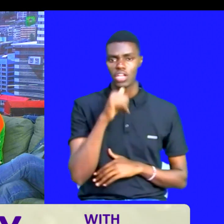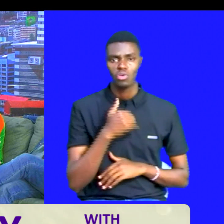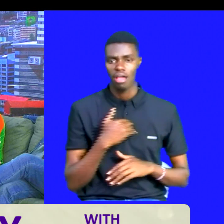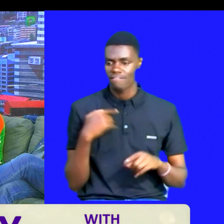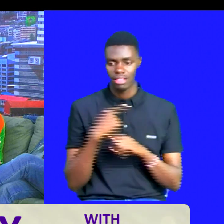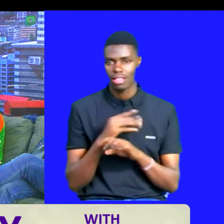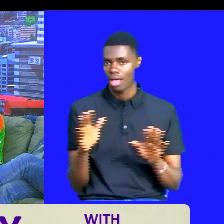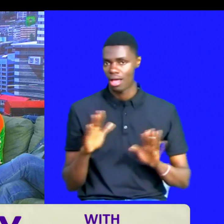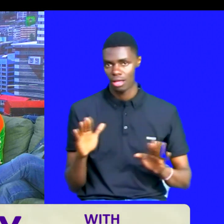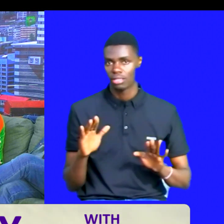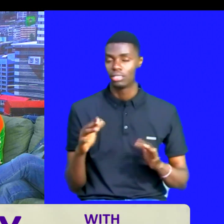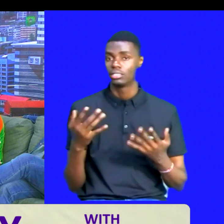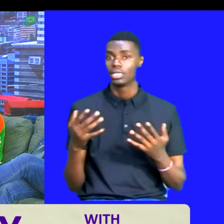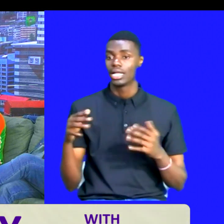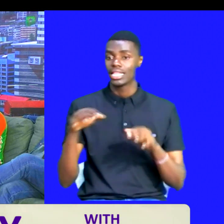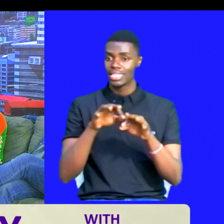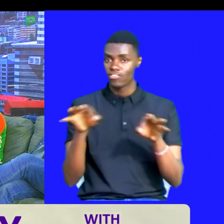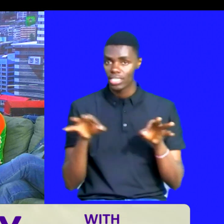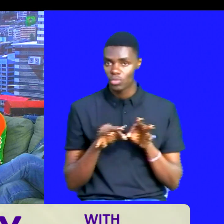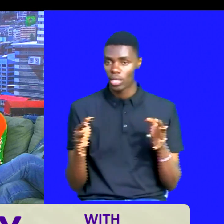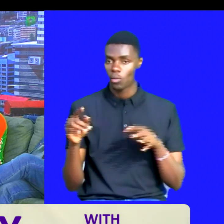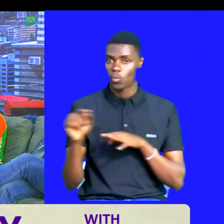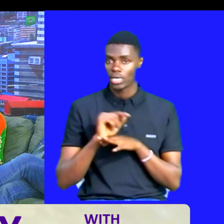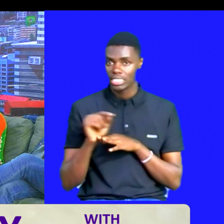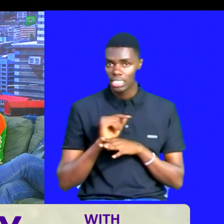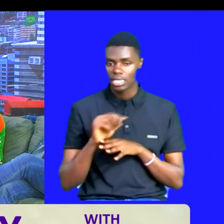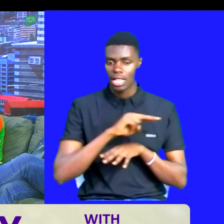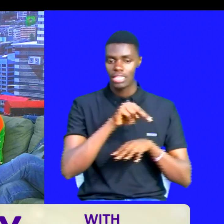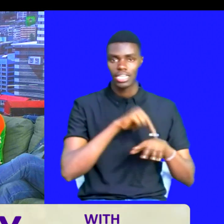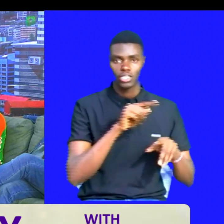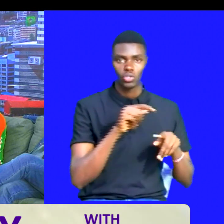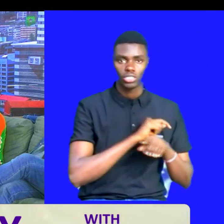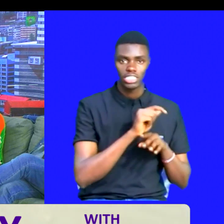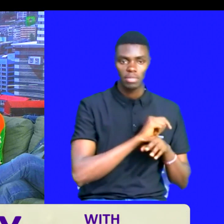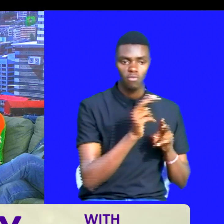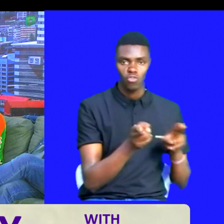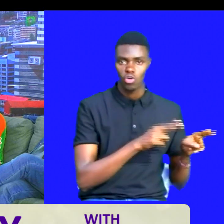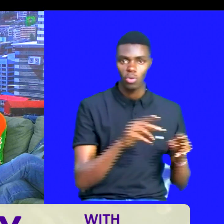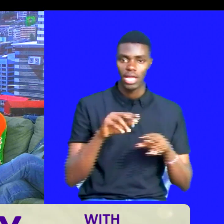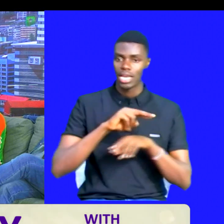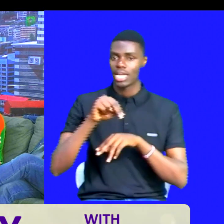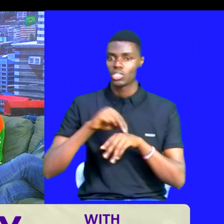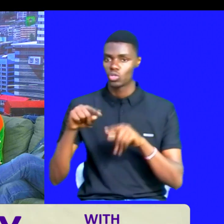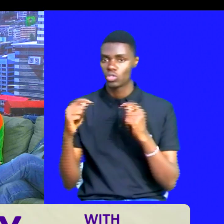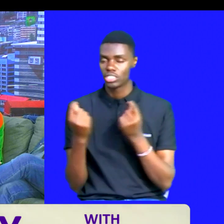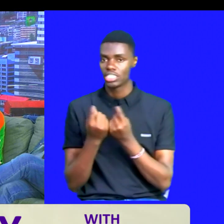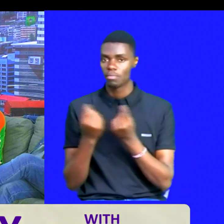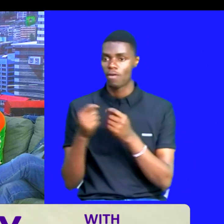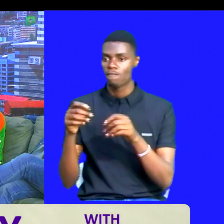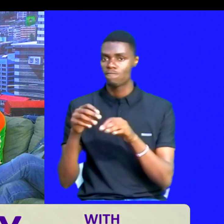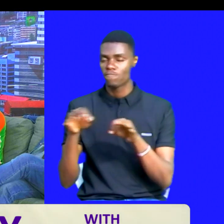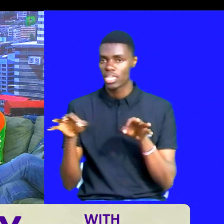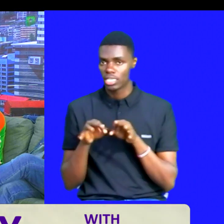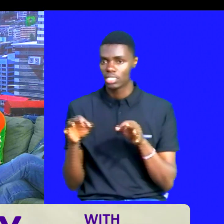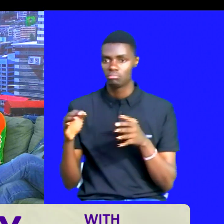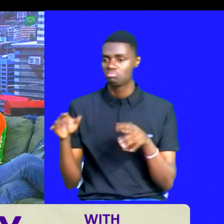difference, because even the grounds where they are training, the national team for able and the national team for amputees, it's the same place. They